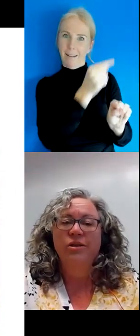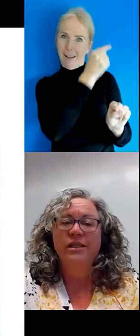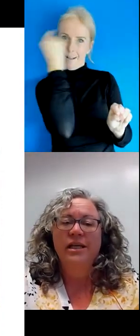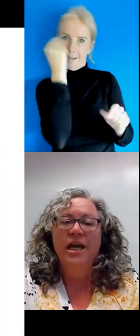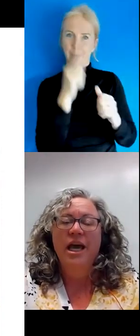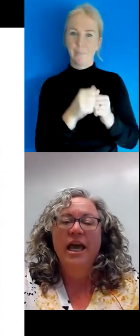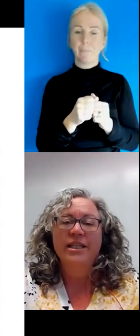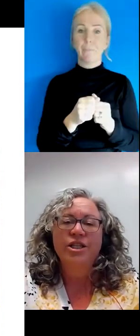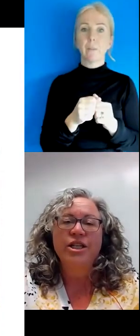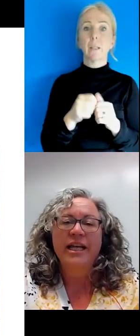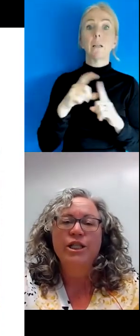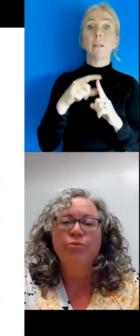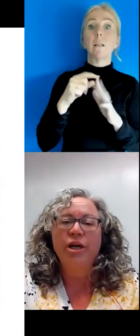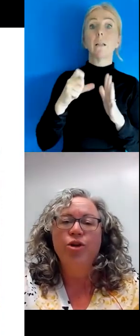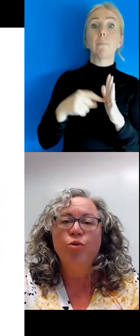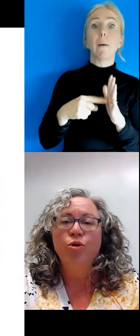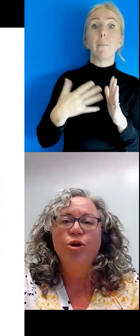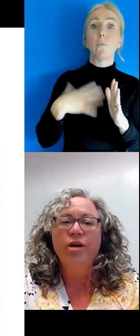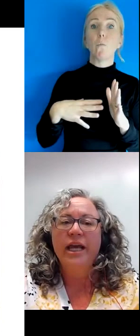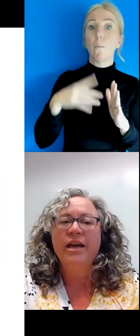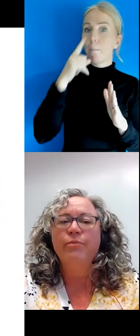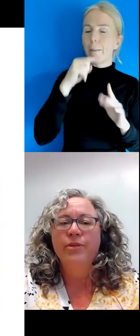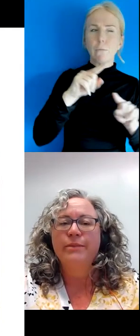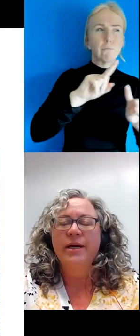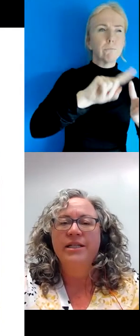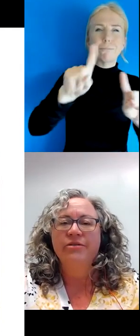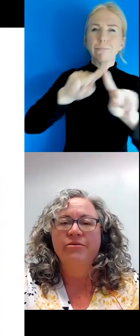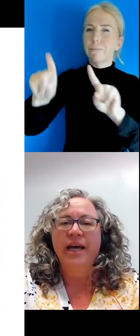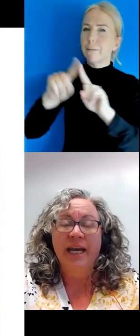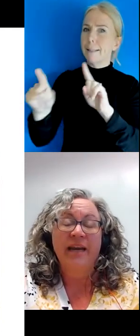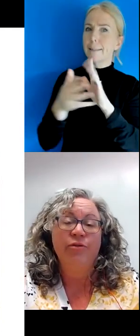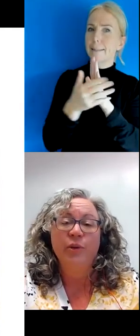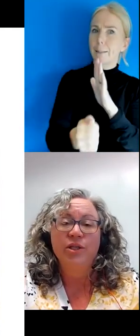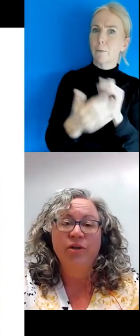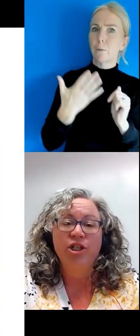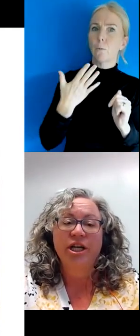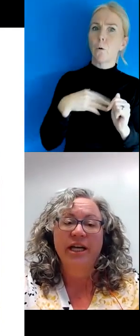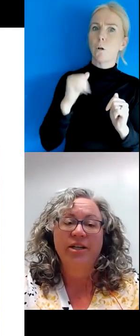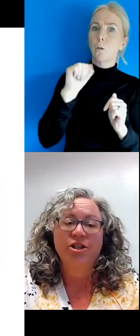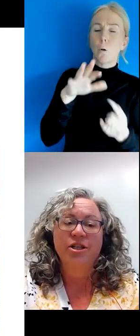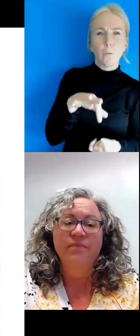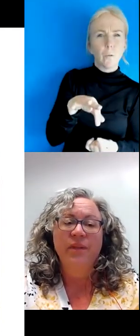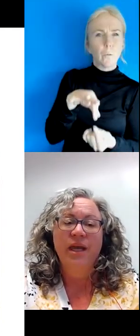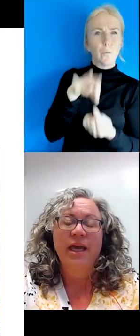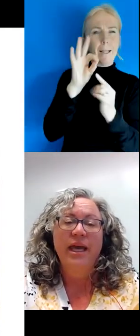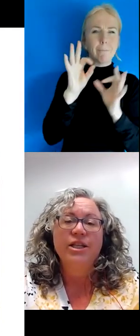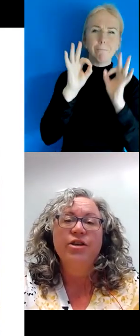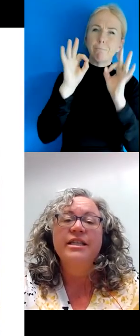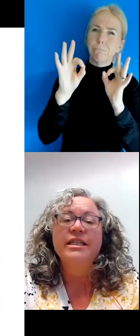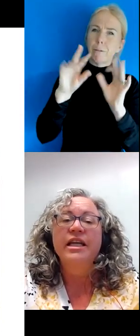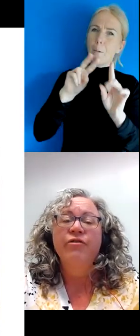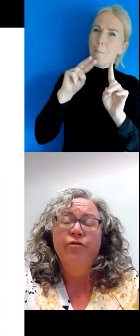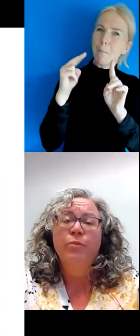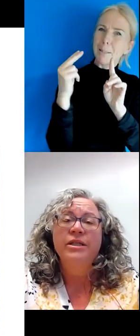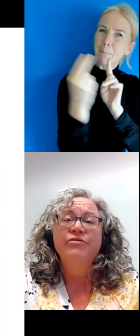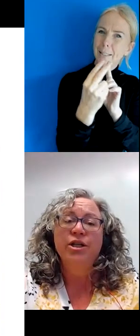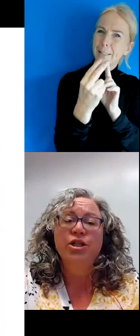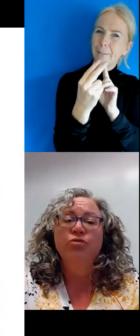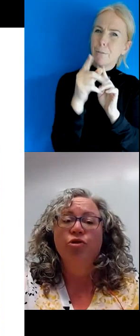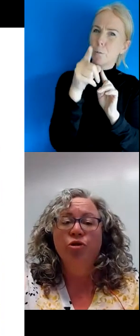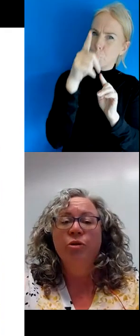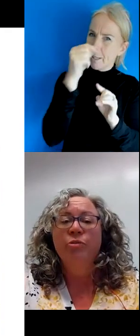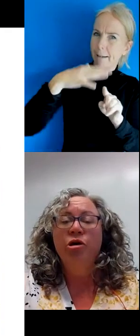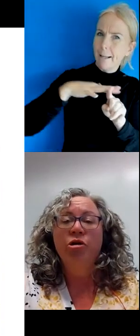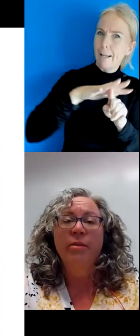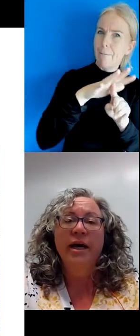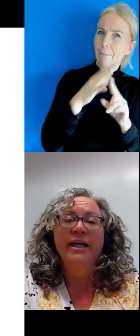various roles. It's a chance to bring your unique perspective and influence real change. So this is an Affirmative